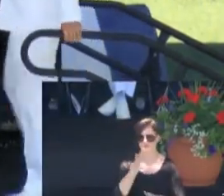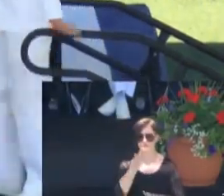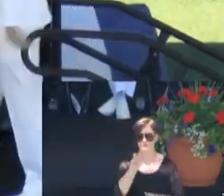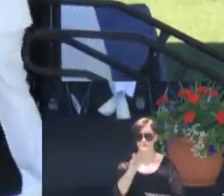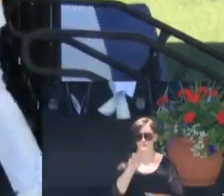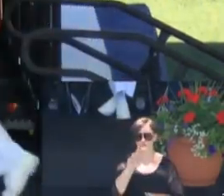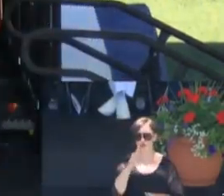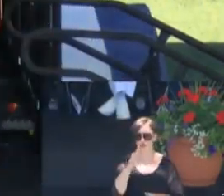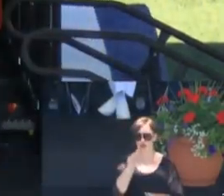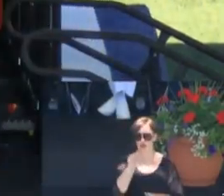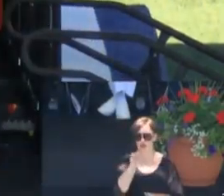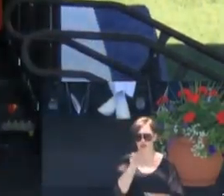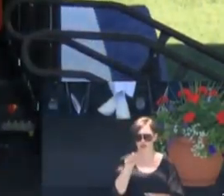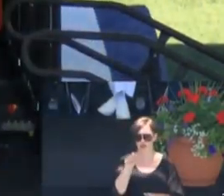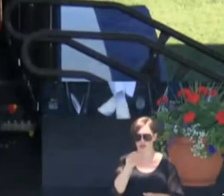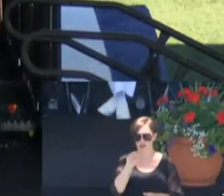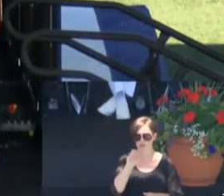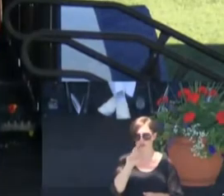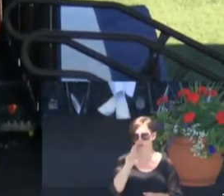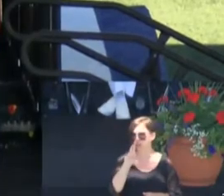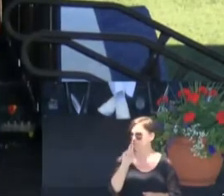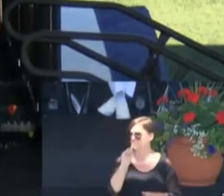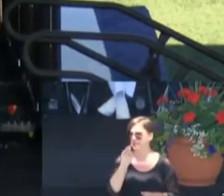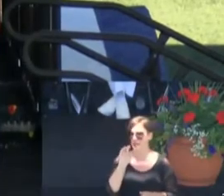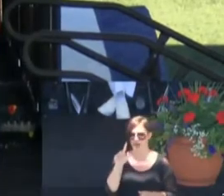Douglas Stephen Burdell.